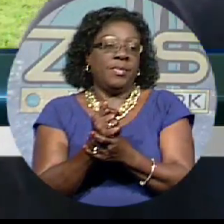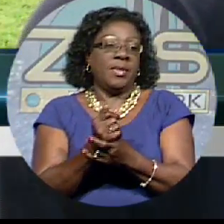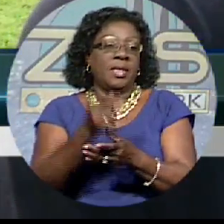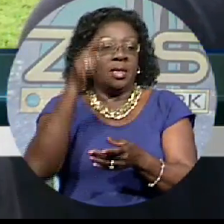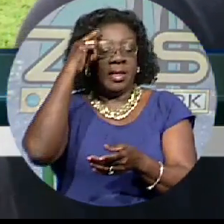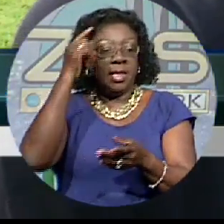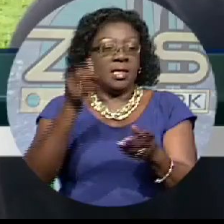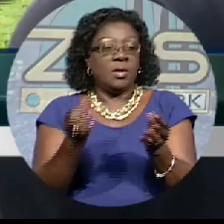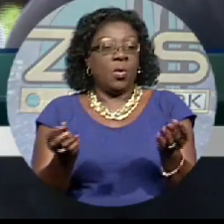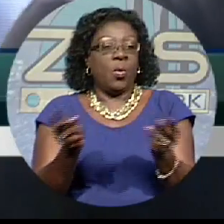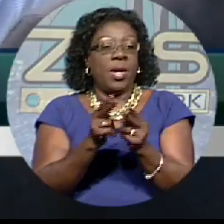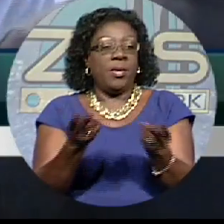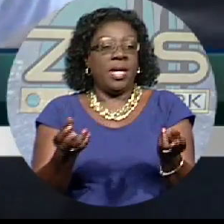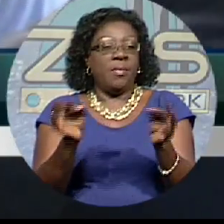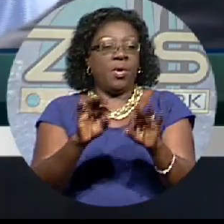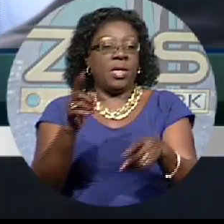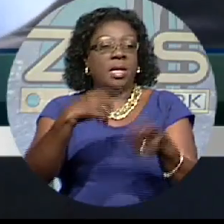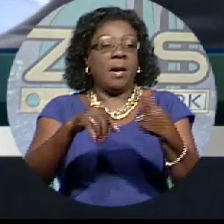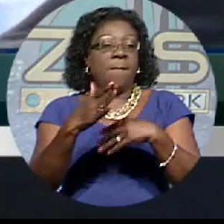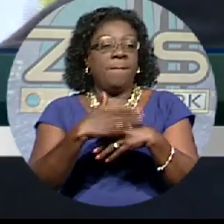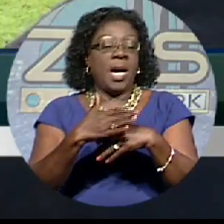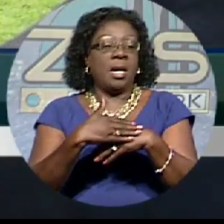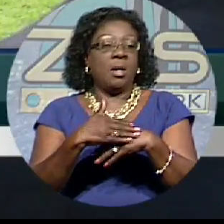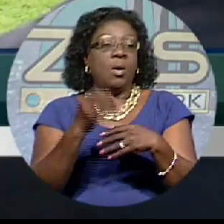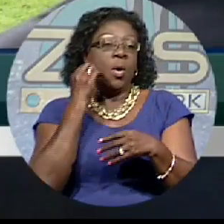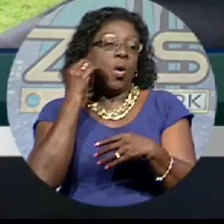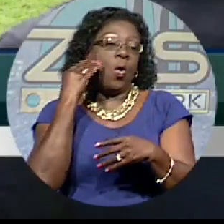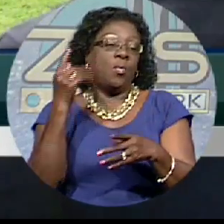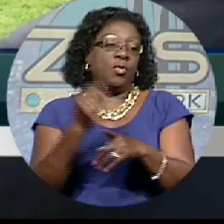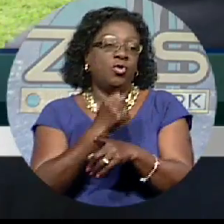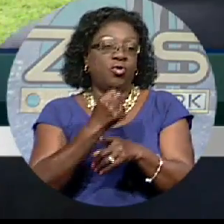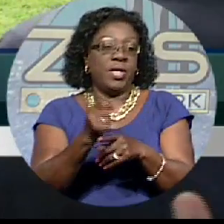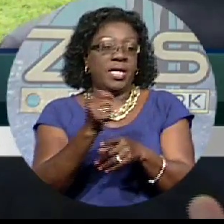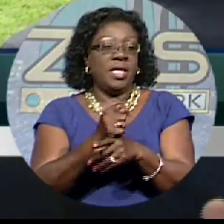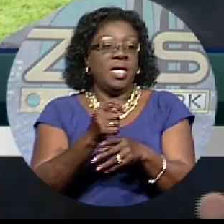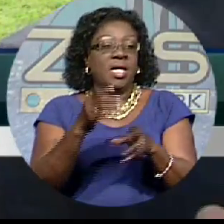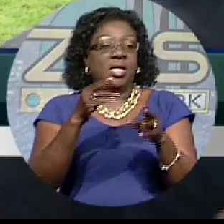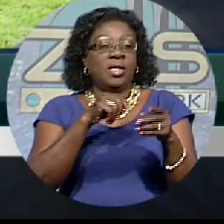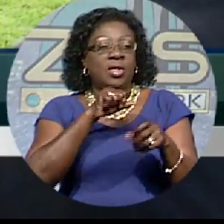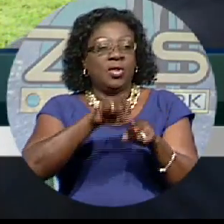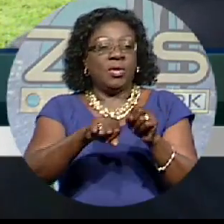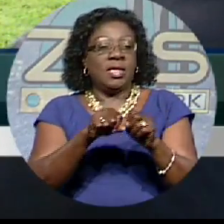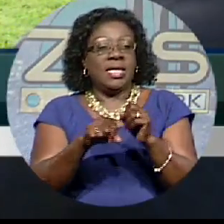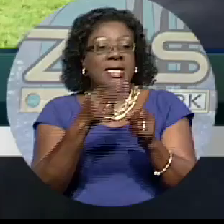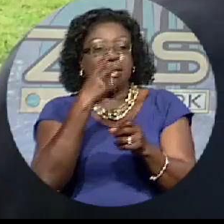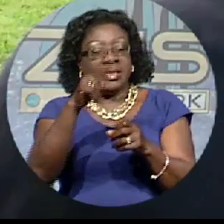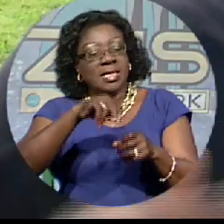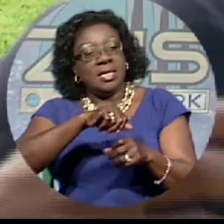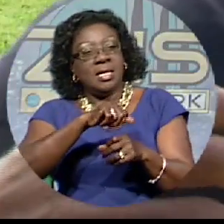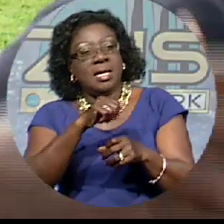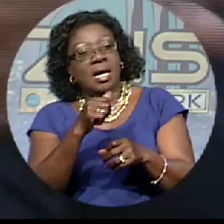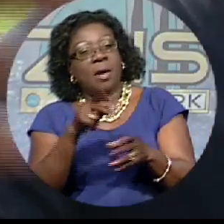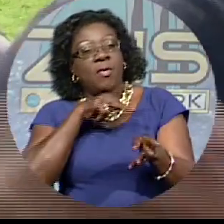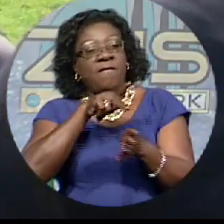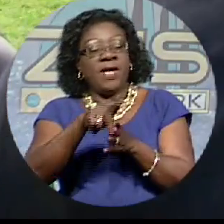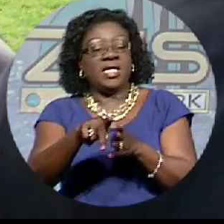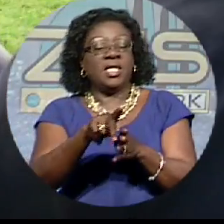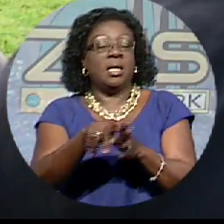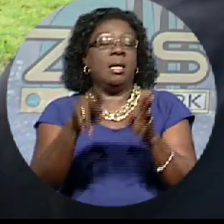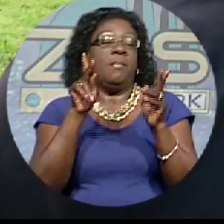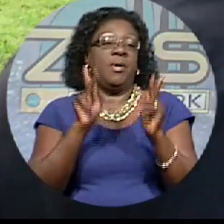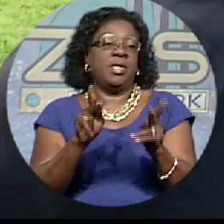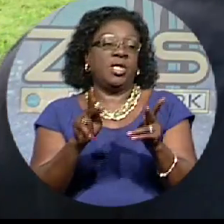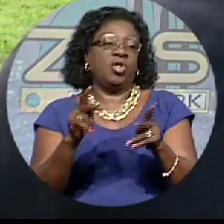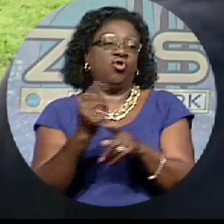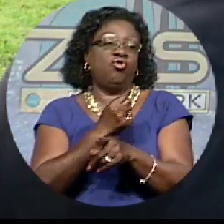I think it's really important to come back home to train in front of the guys, so they could, they can see it, because I knew it was important for me to see the guys ahead of me training,